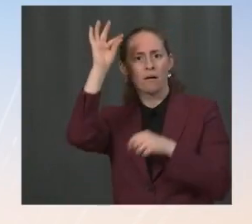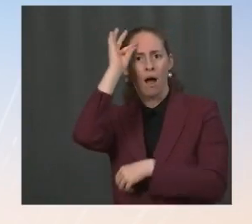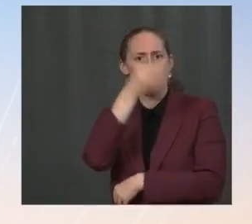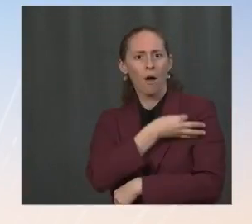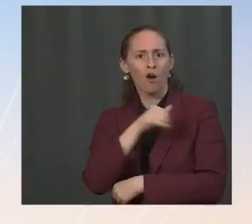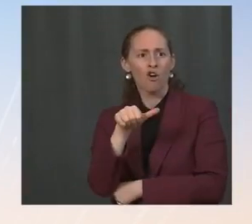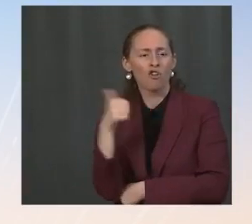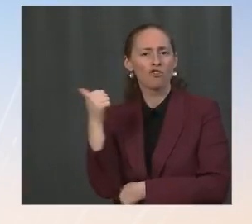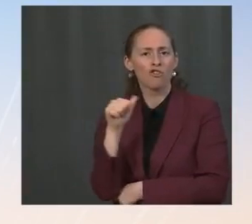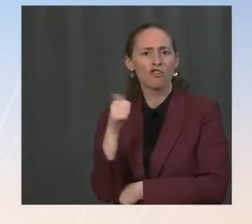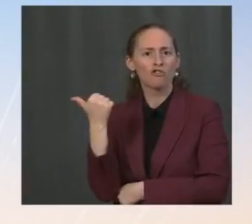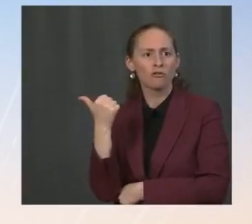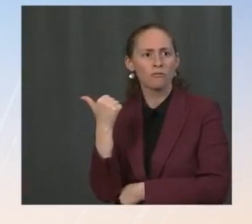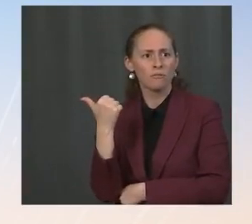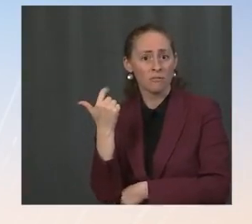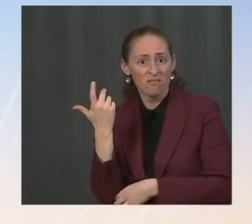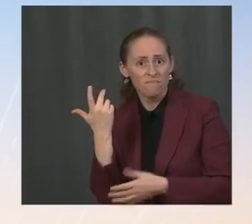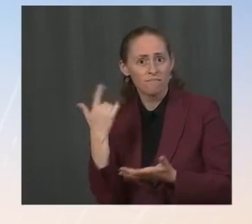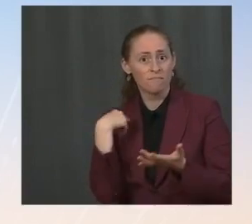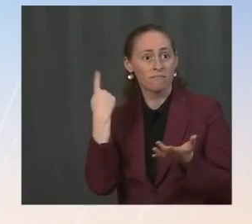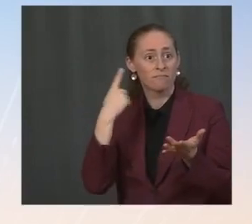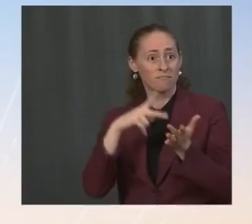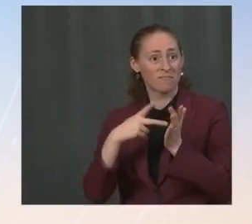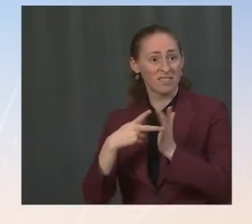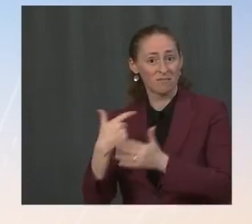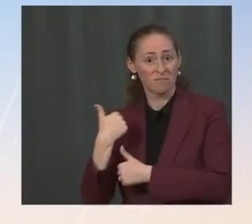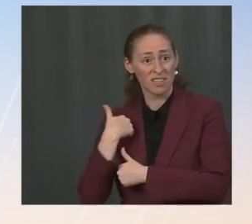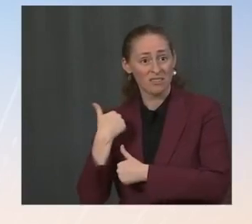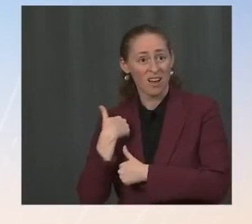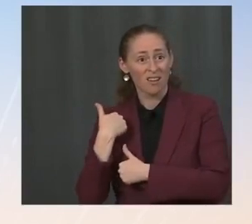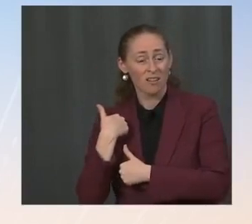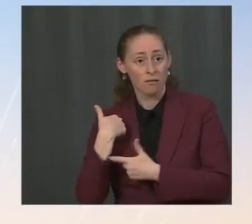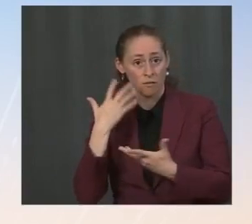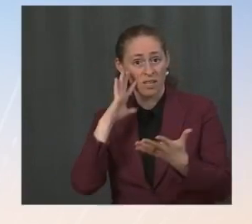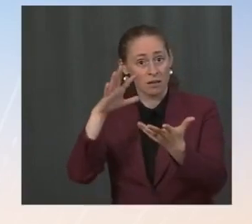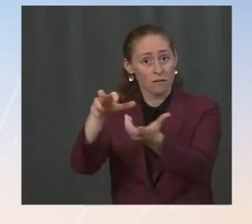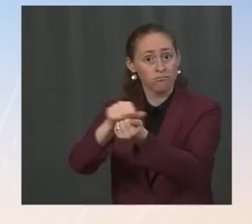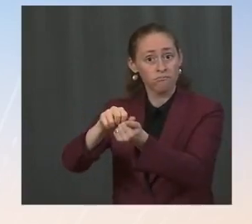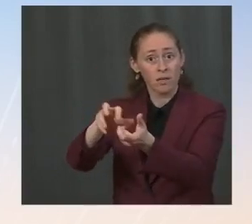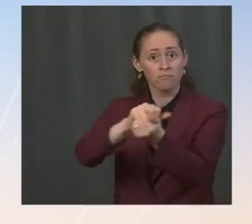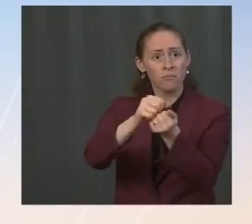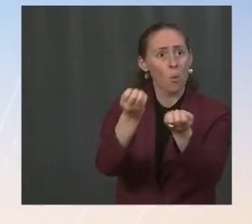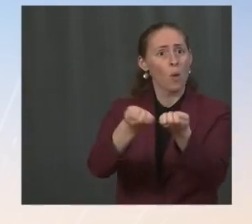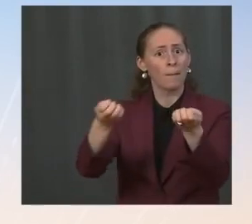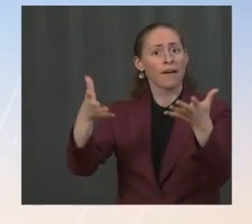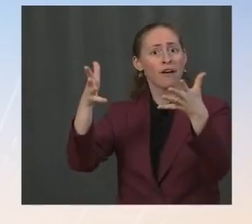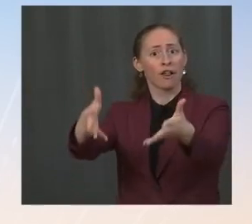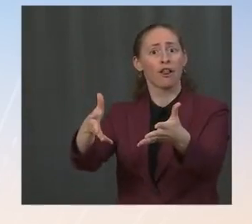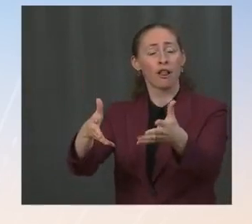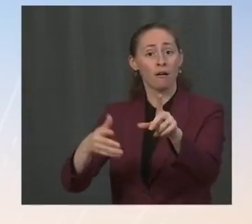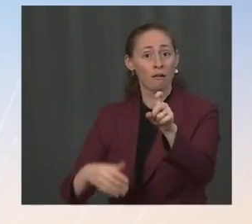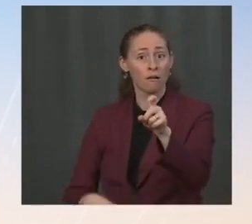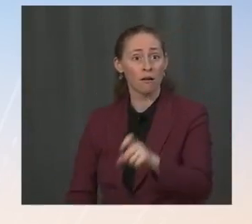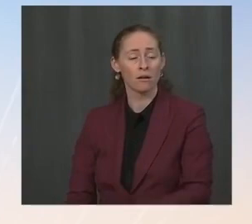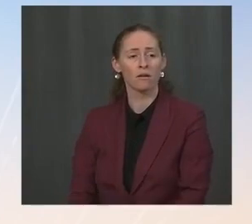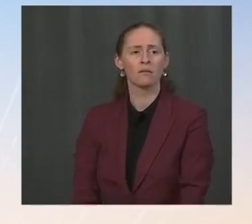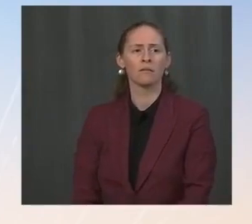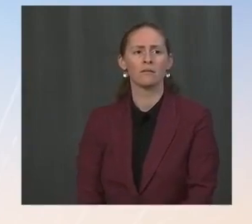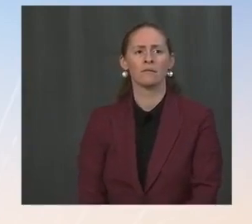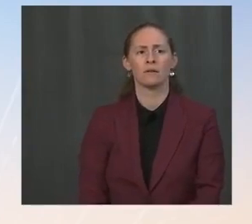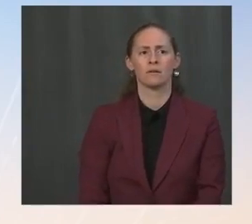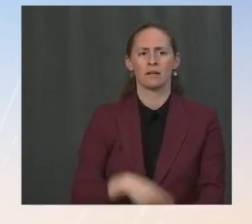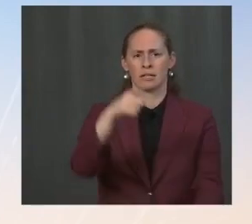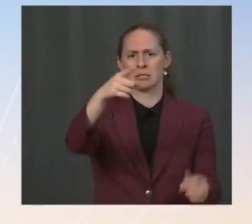process of the U.S. military beginning to destroy equipment on the ground. Can you confirm that that's what's taking place? I would refer you to the U.S.